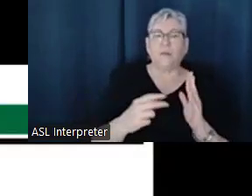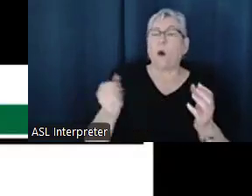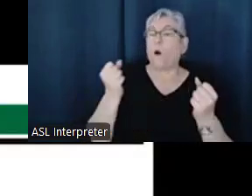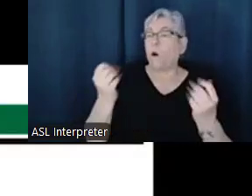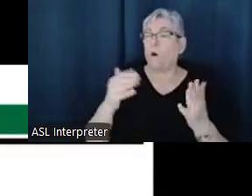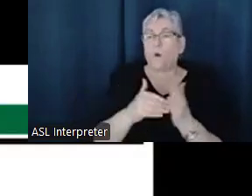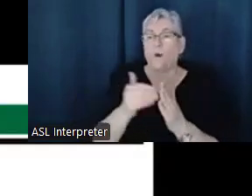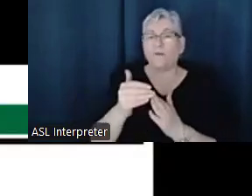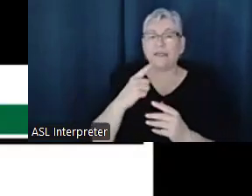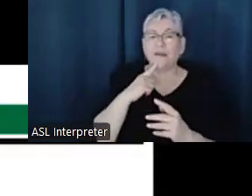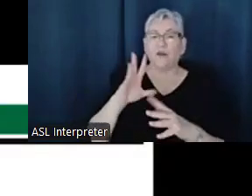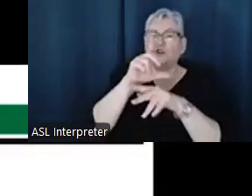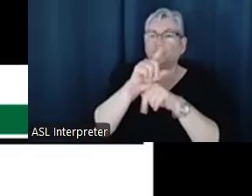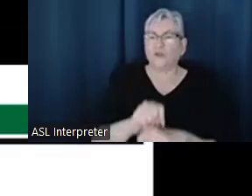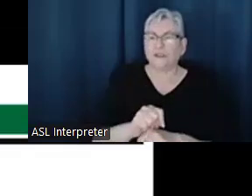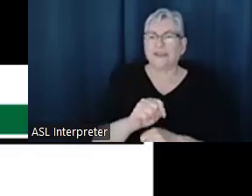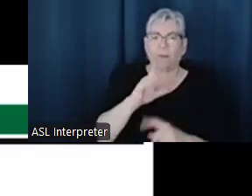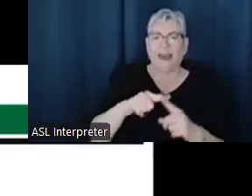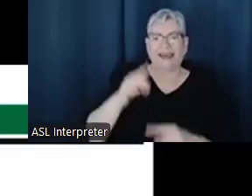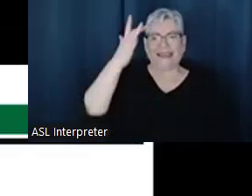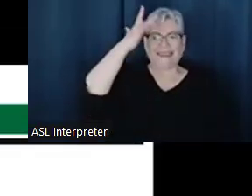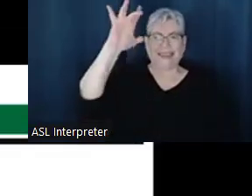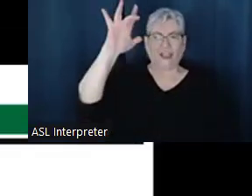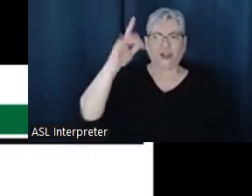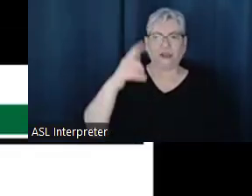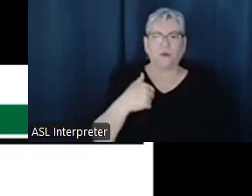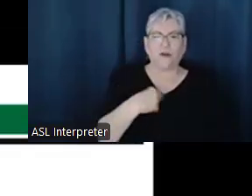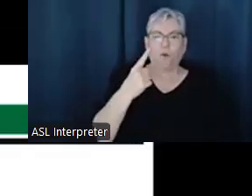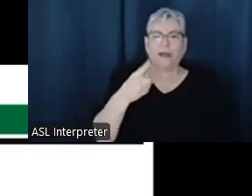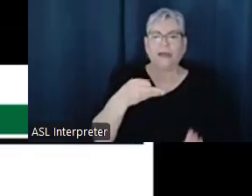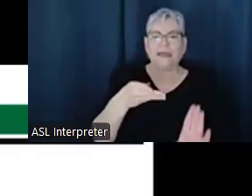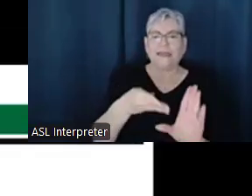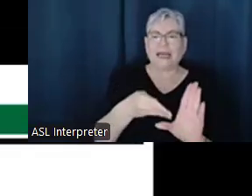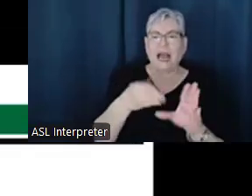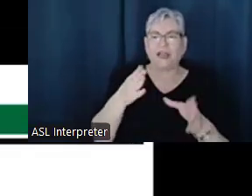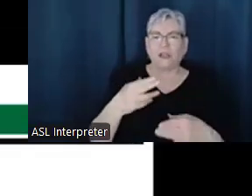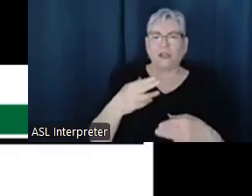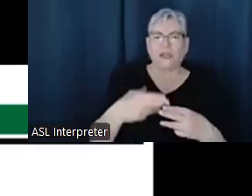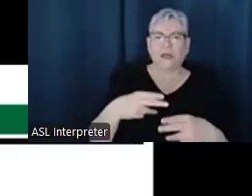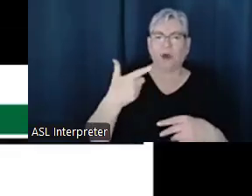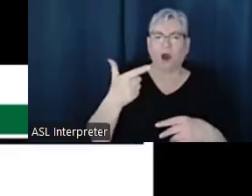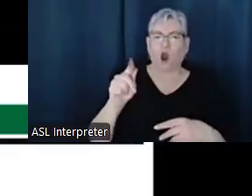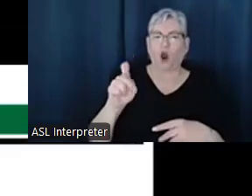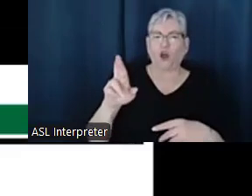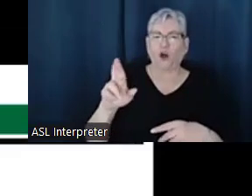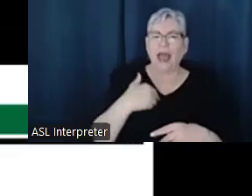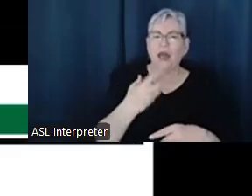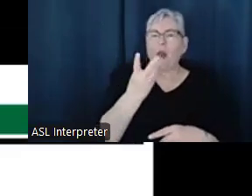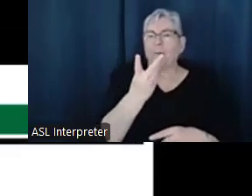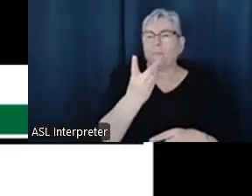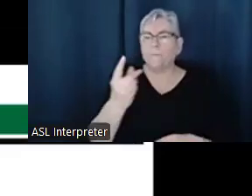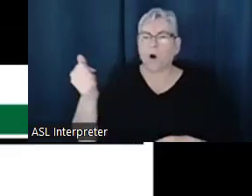traditional intelligence. We do have a psychologist, Gardner, who has a theory of multiple intelligences. So